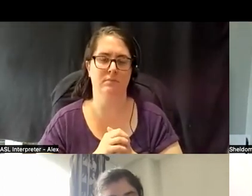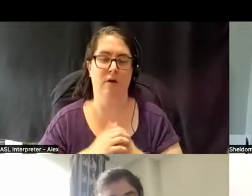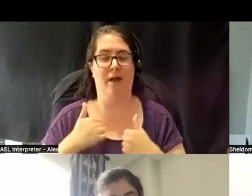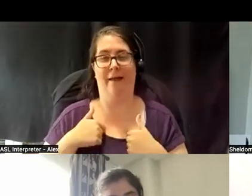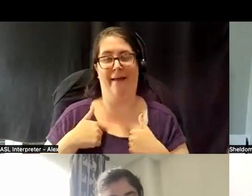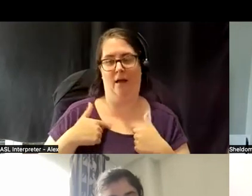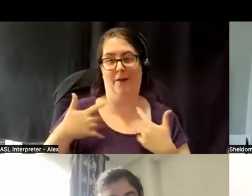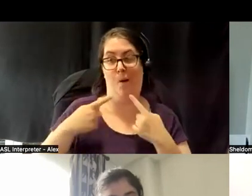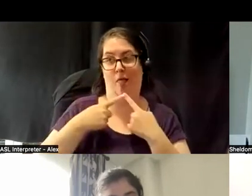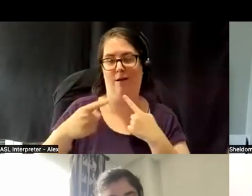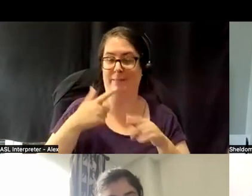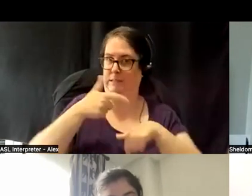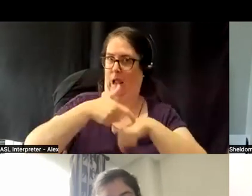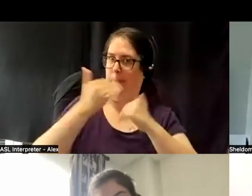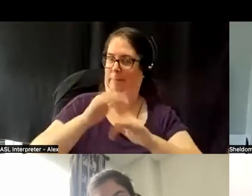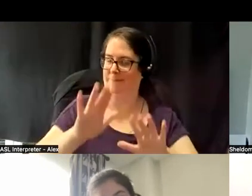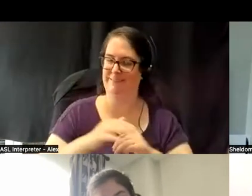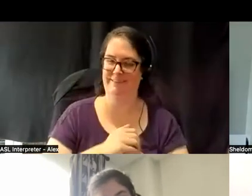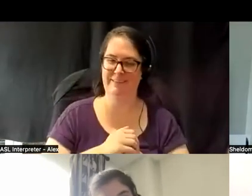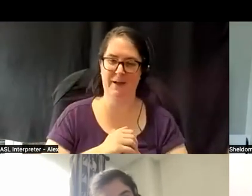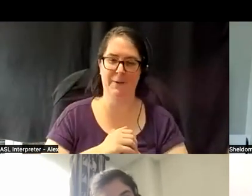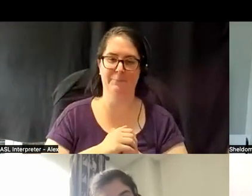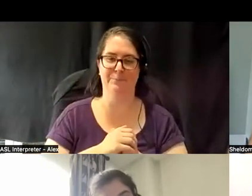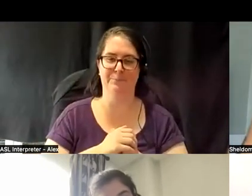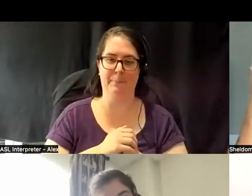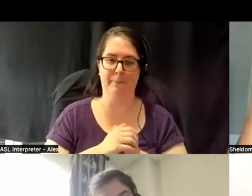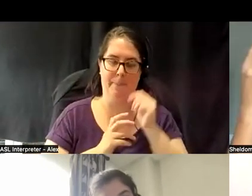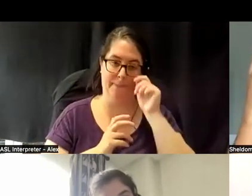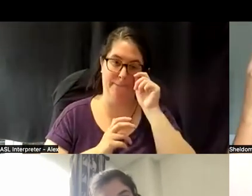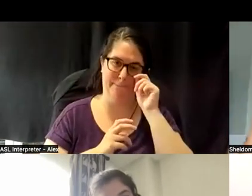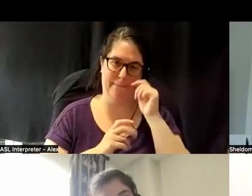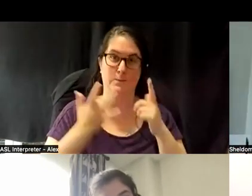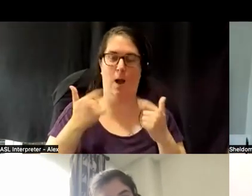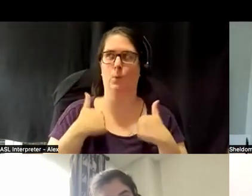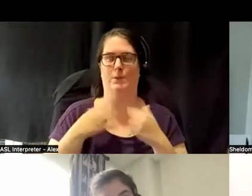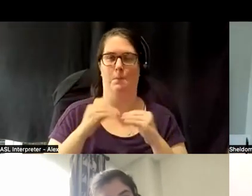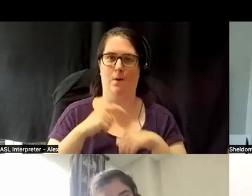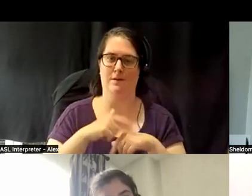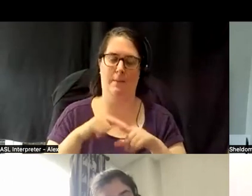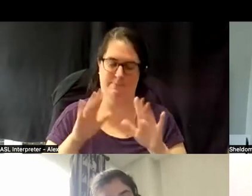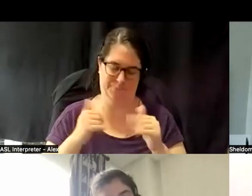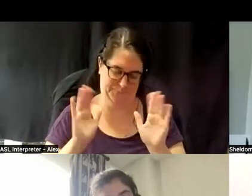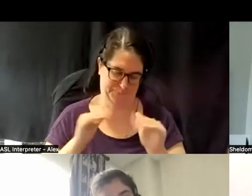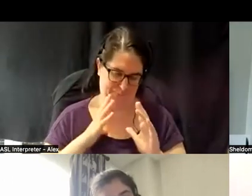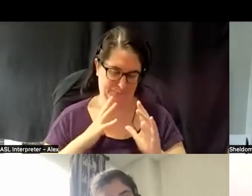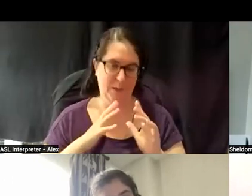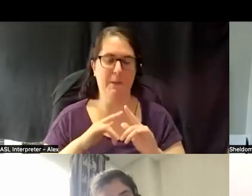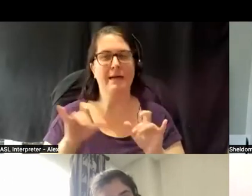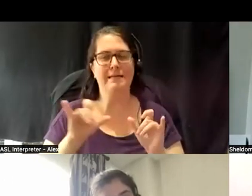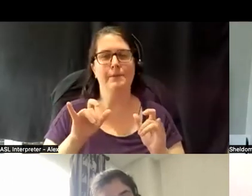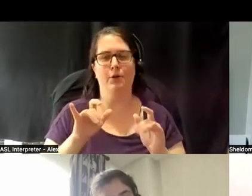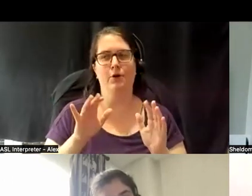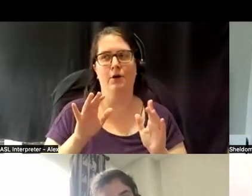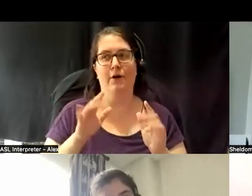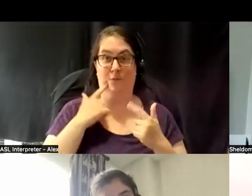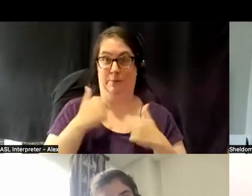know we had a short amount of time, hence the preface of saying, I wish we had more time. But similarly, like it was